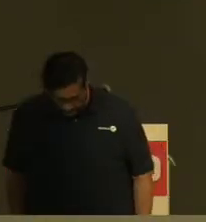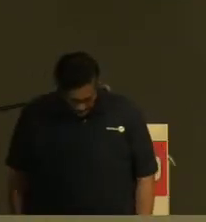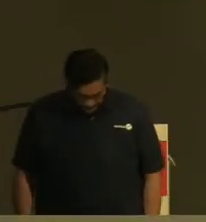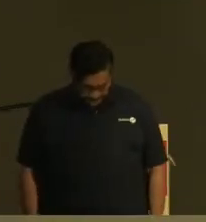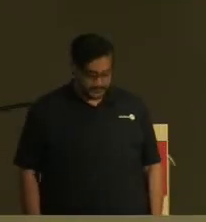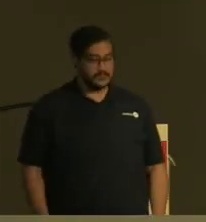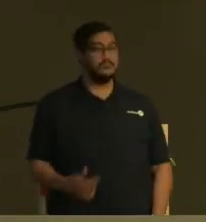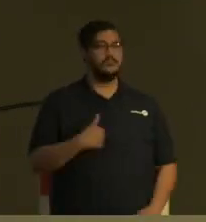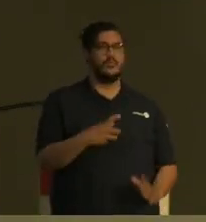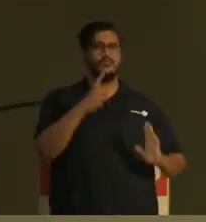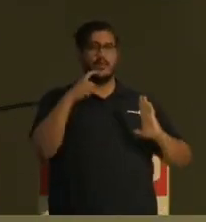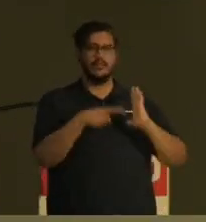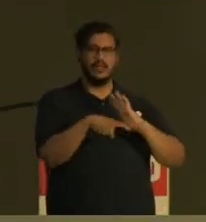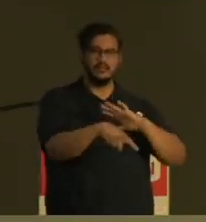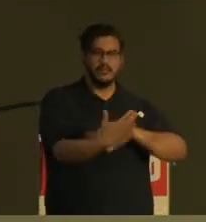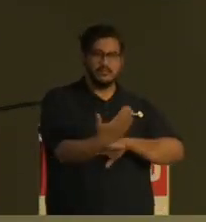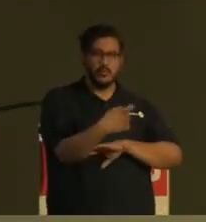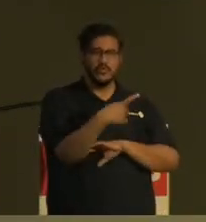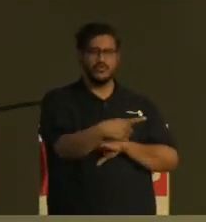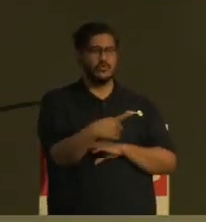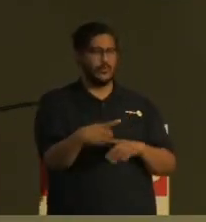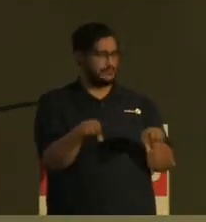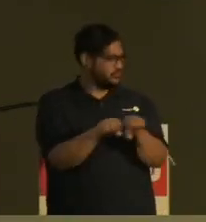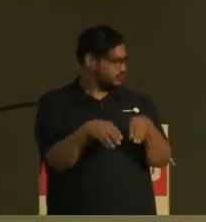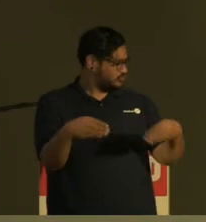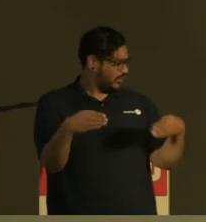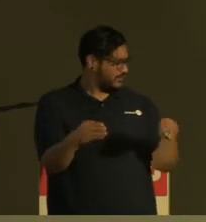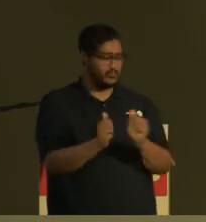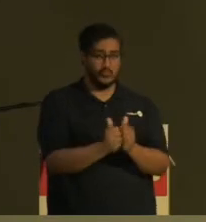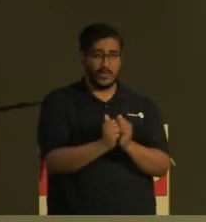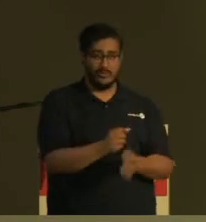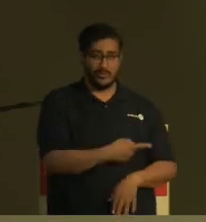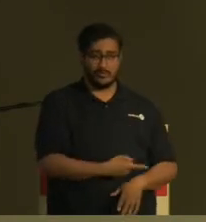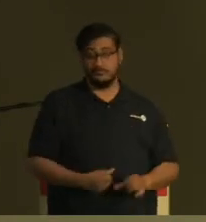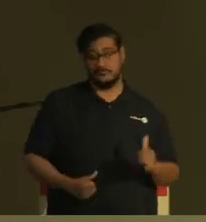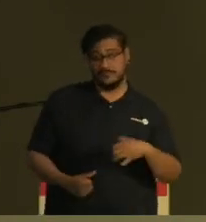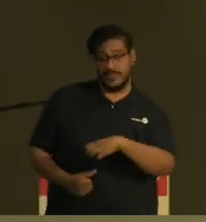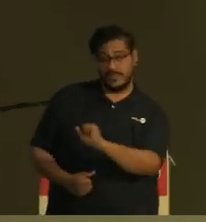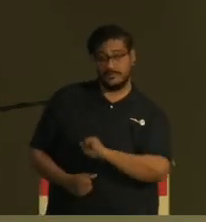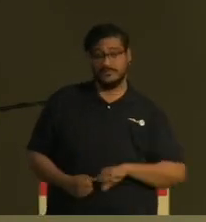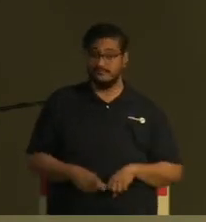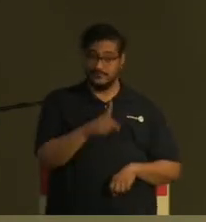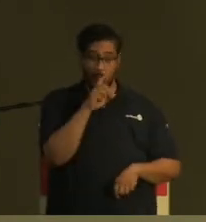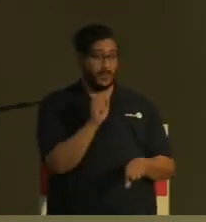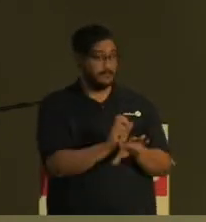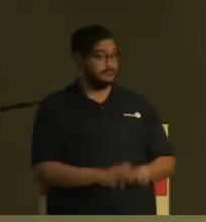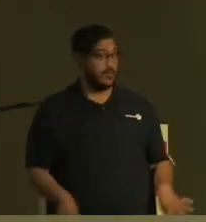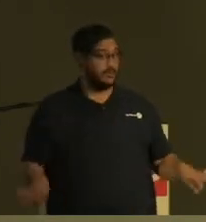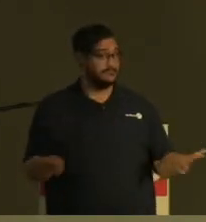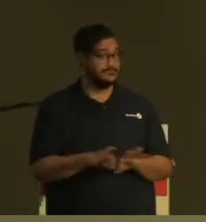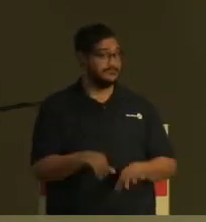recognize that this morning you went shoe shopping together. Yes. Es que es muy importante. You know, no.